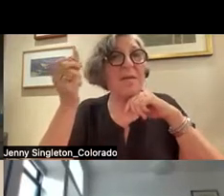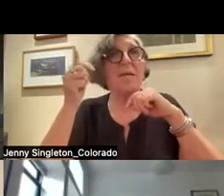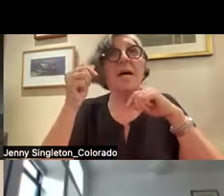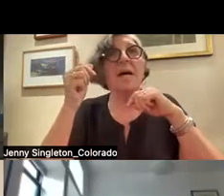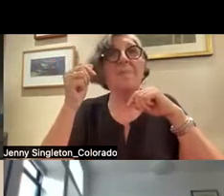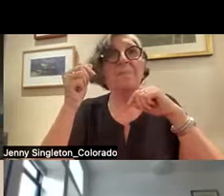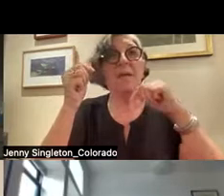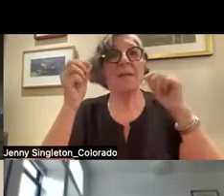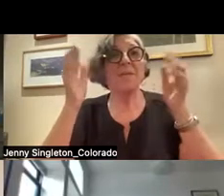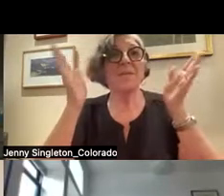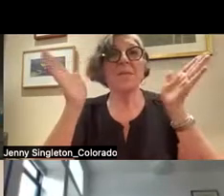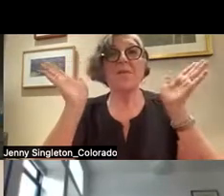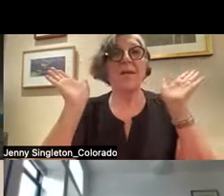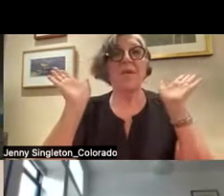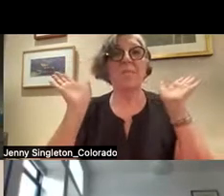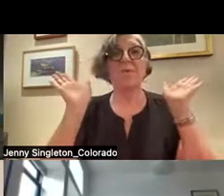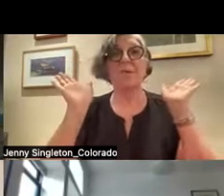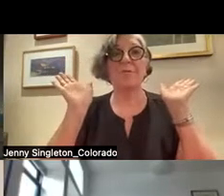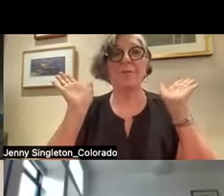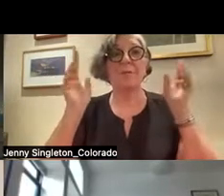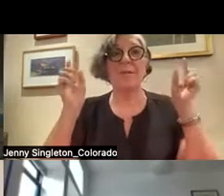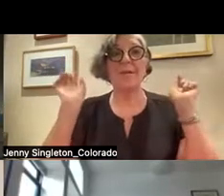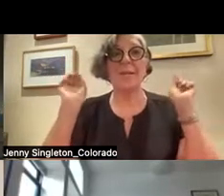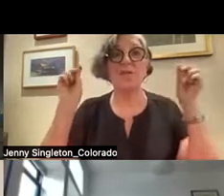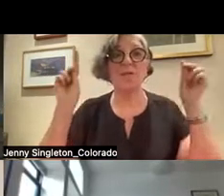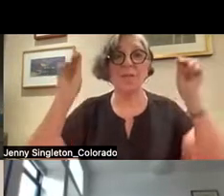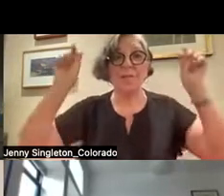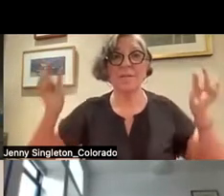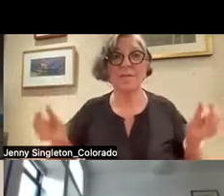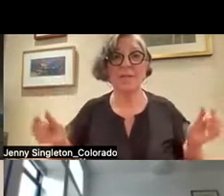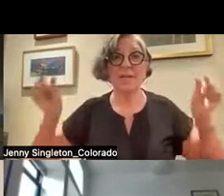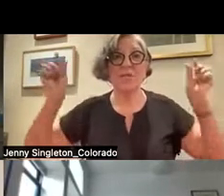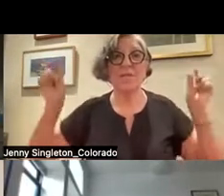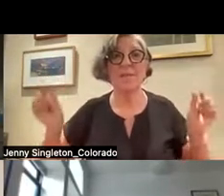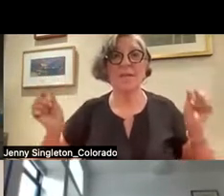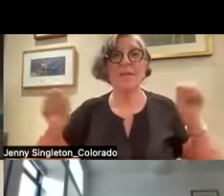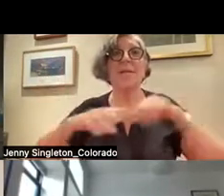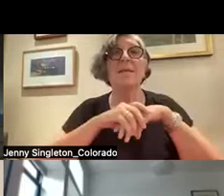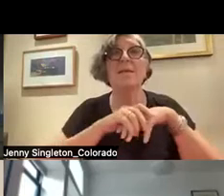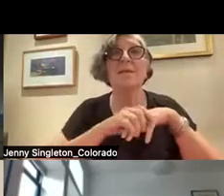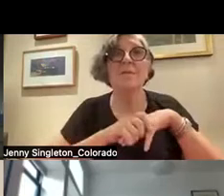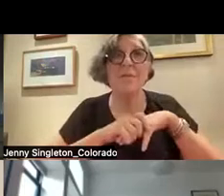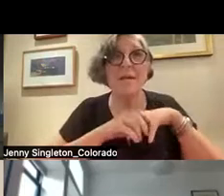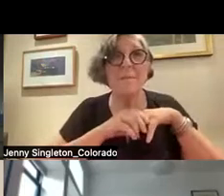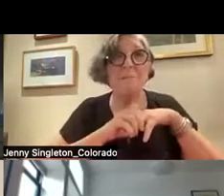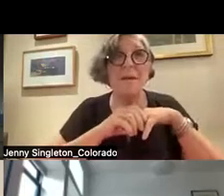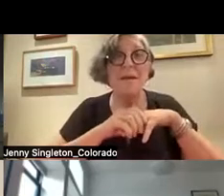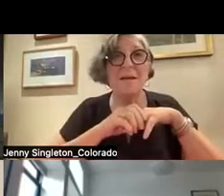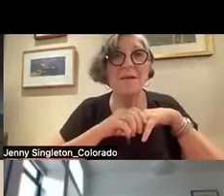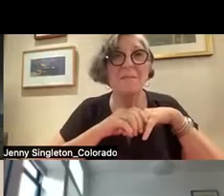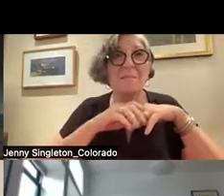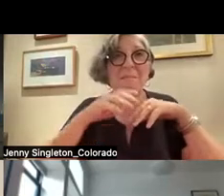skills. There's greater peripheral attention detection. There's